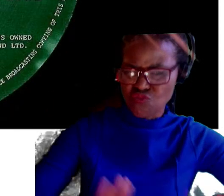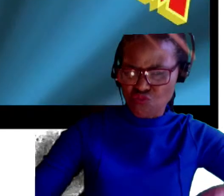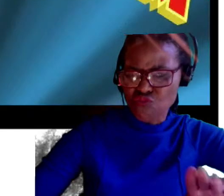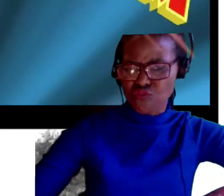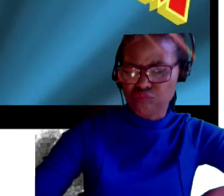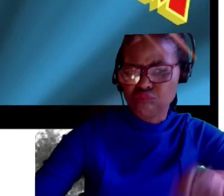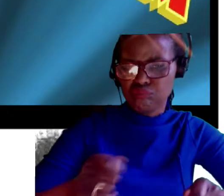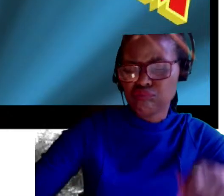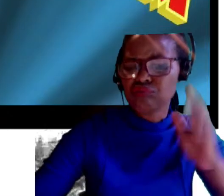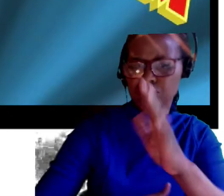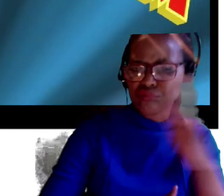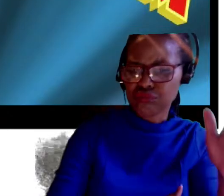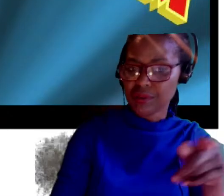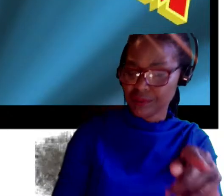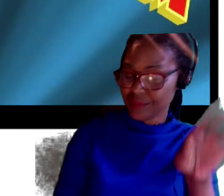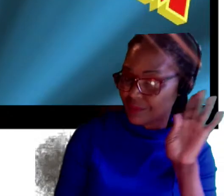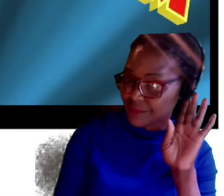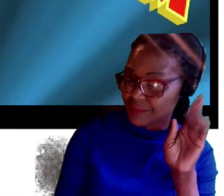And then this is Gregory.